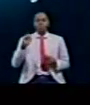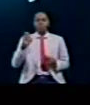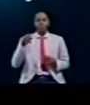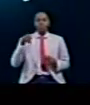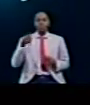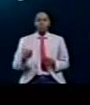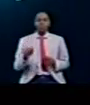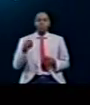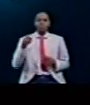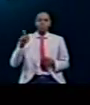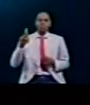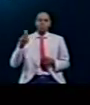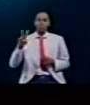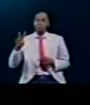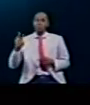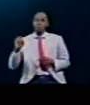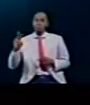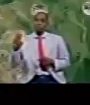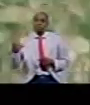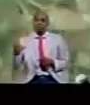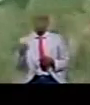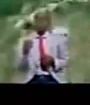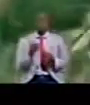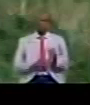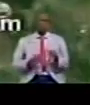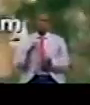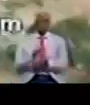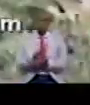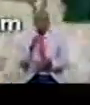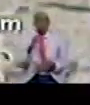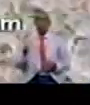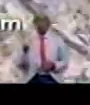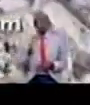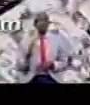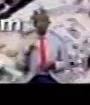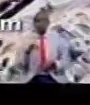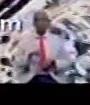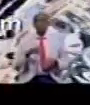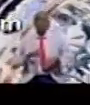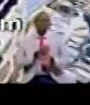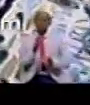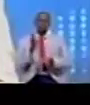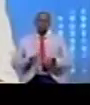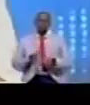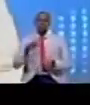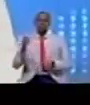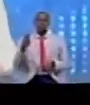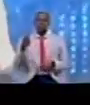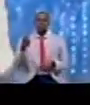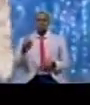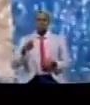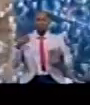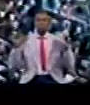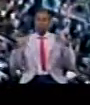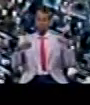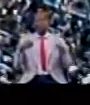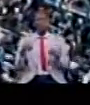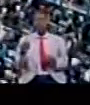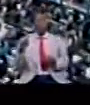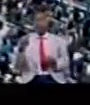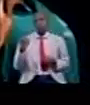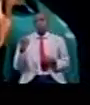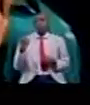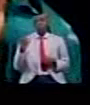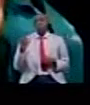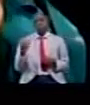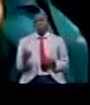will arrest them, O Lord, and bring them to their knees. And bring them to their knees. Open their eyes to see what they're supposed to be